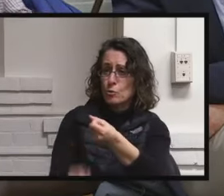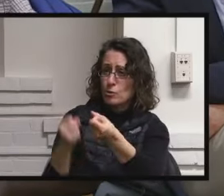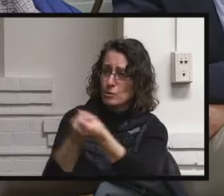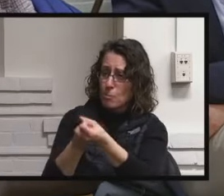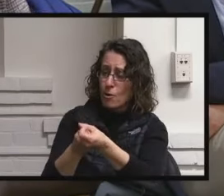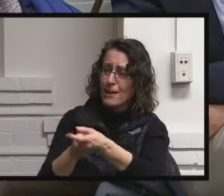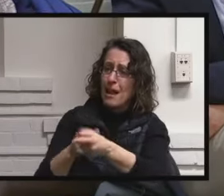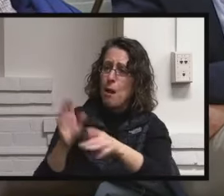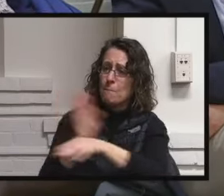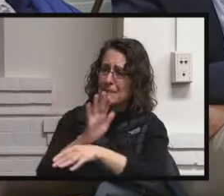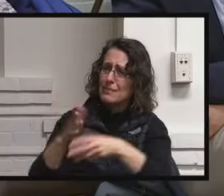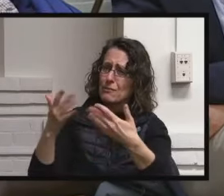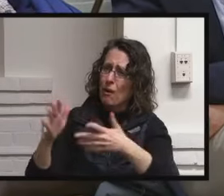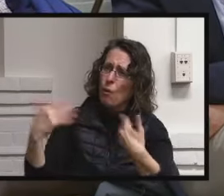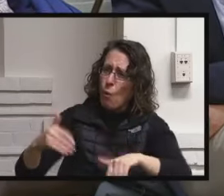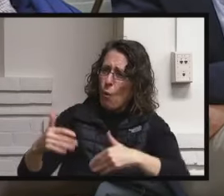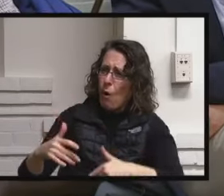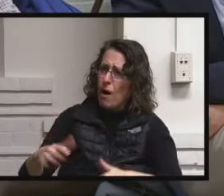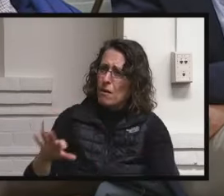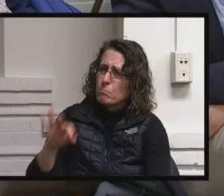it to startups,